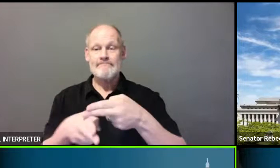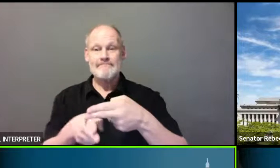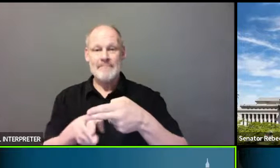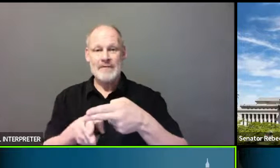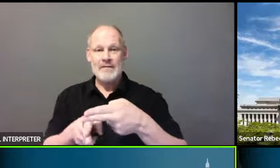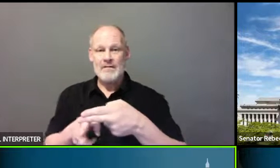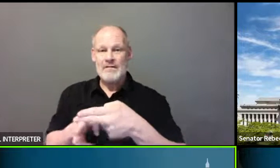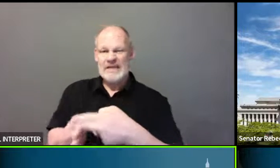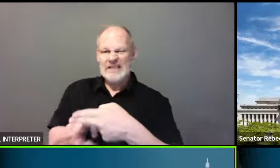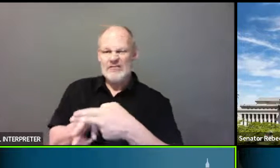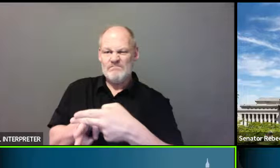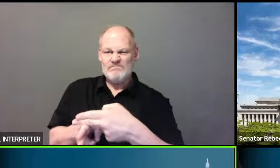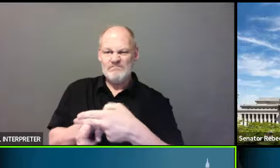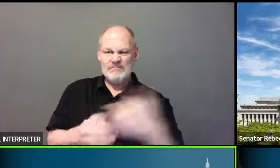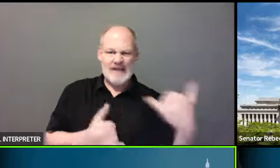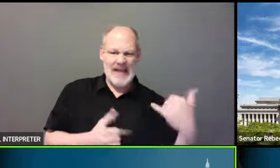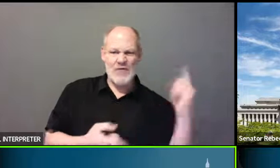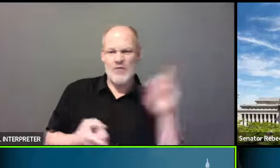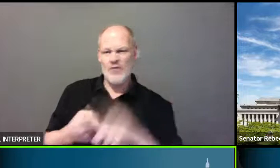and into the